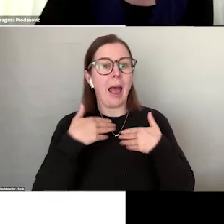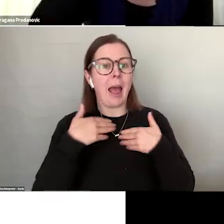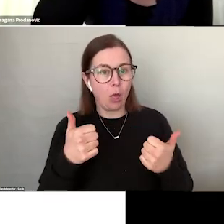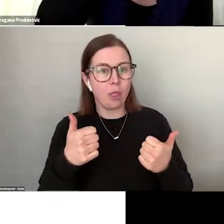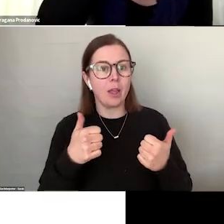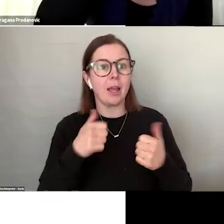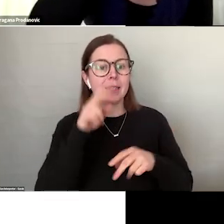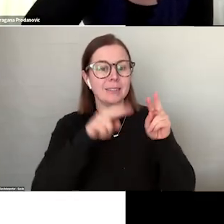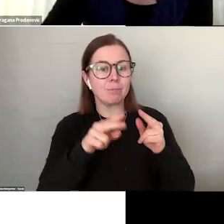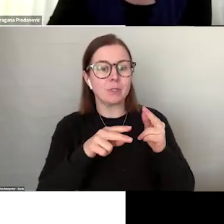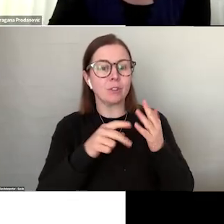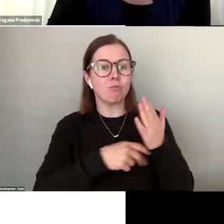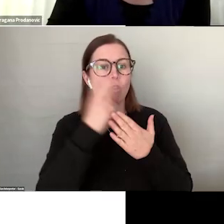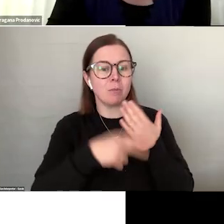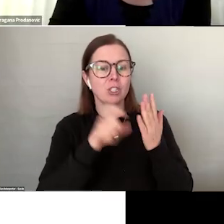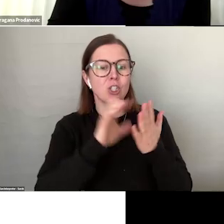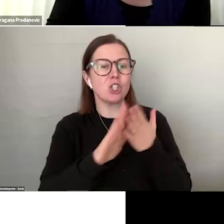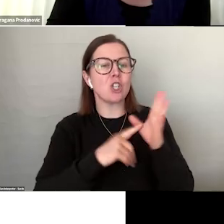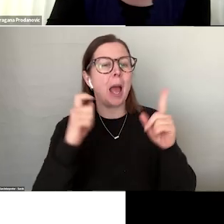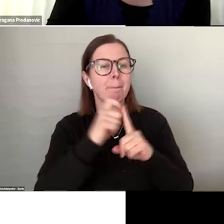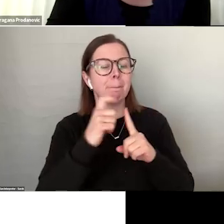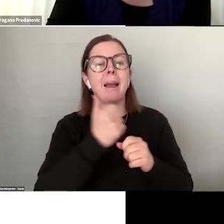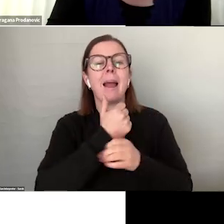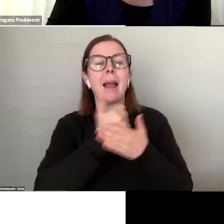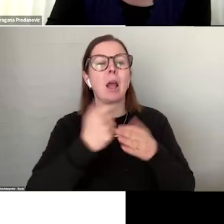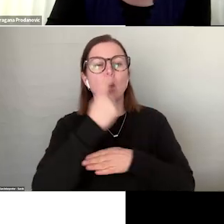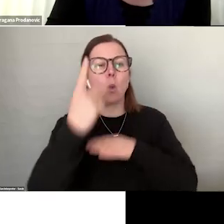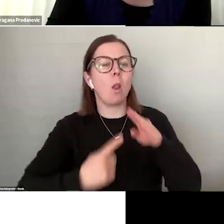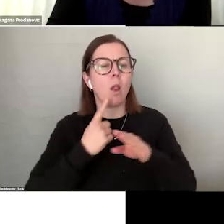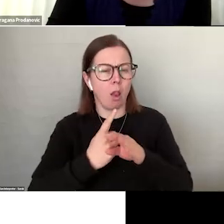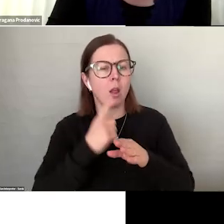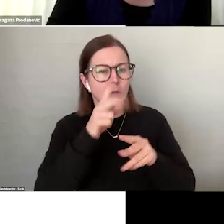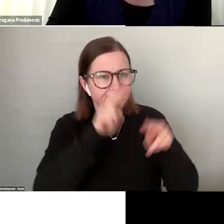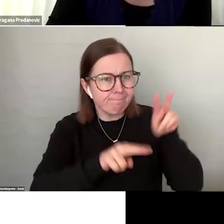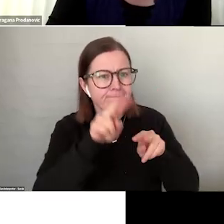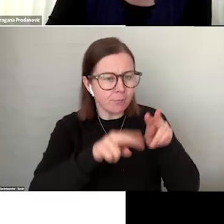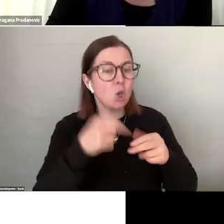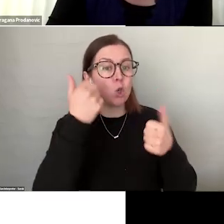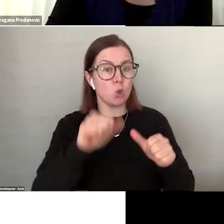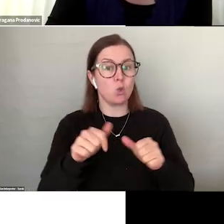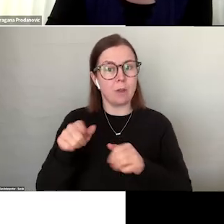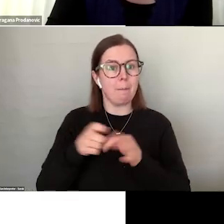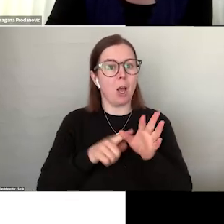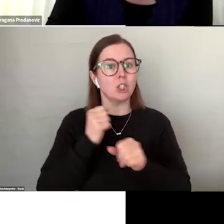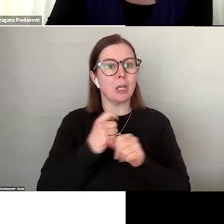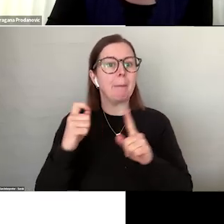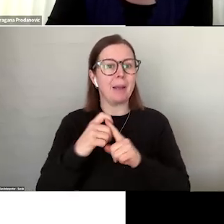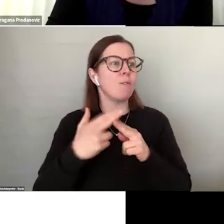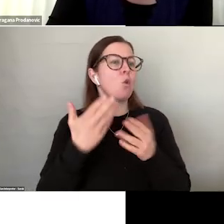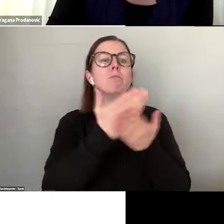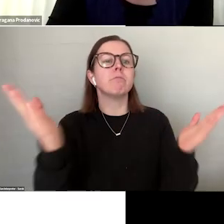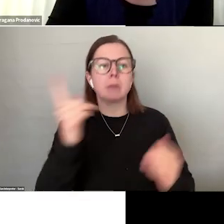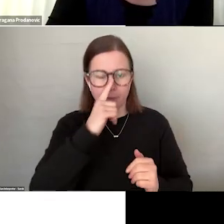this is a targeted annual assessment to be used in the community by GPs. We